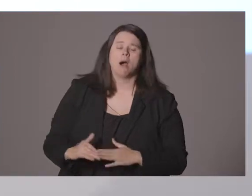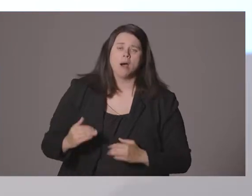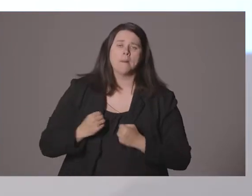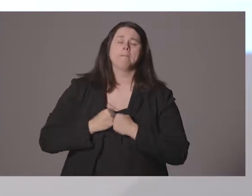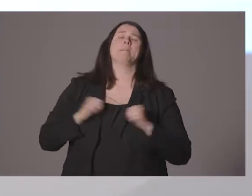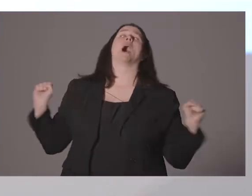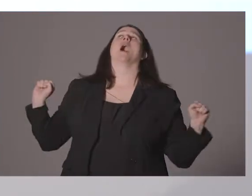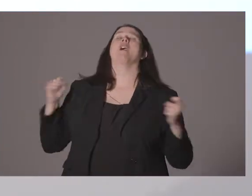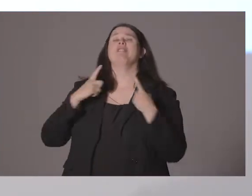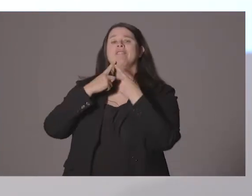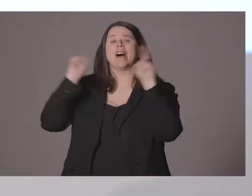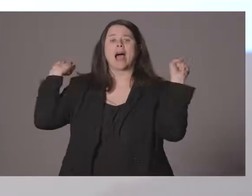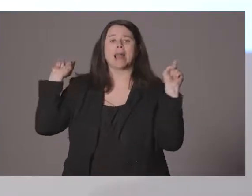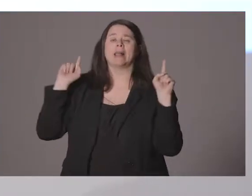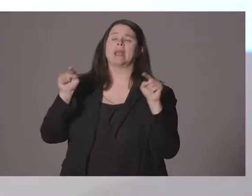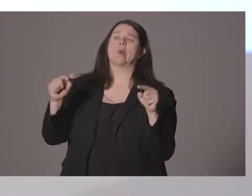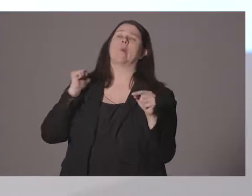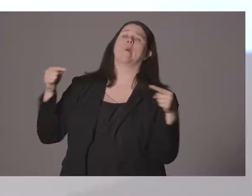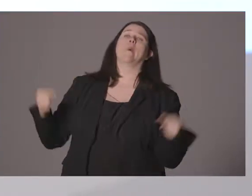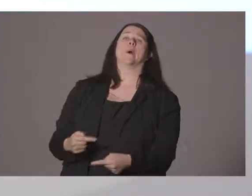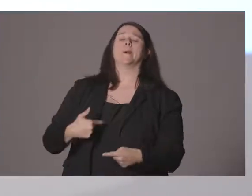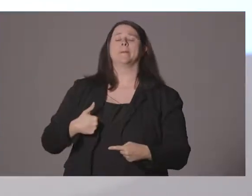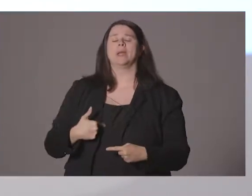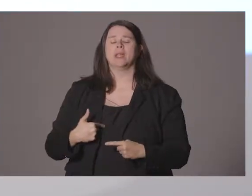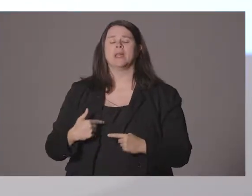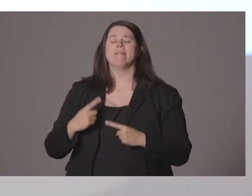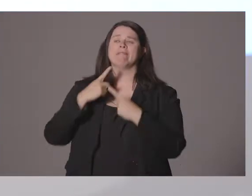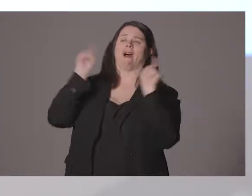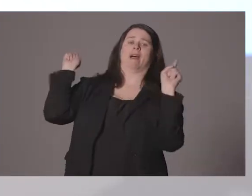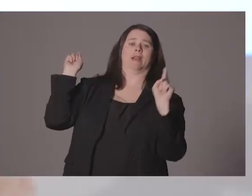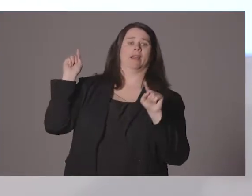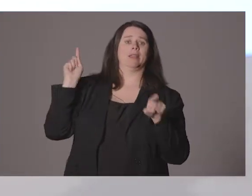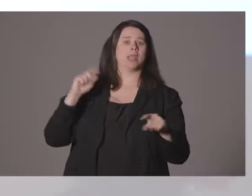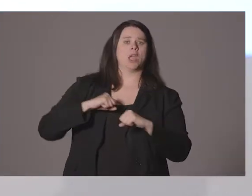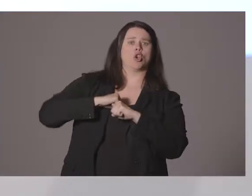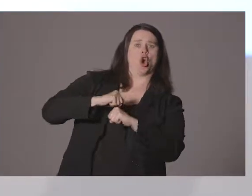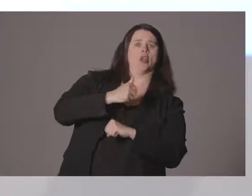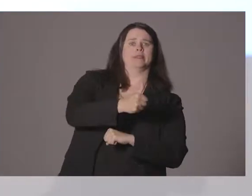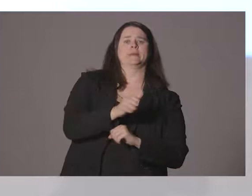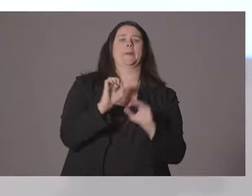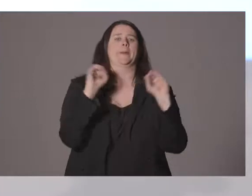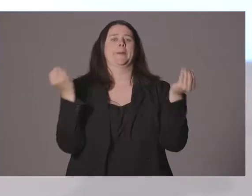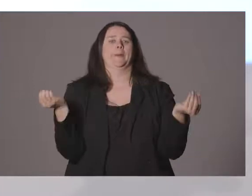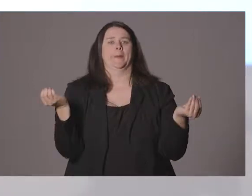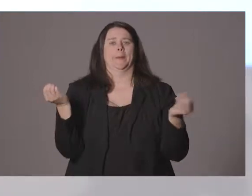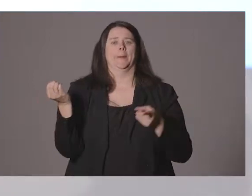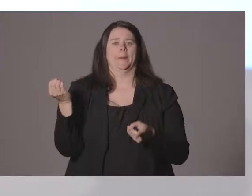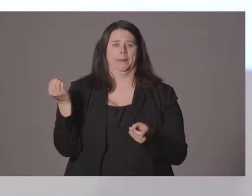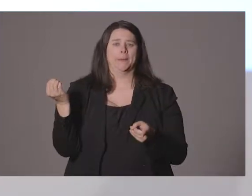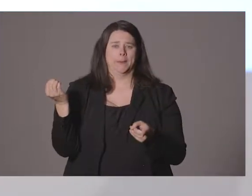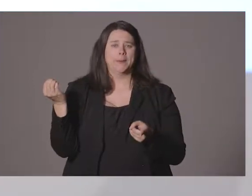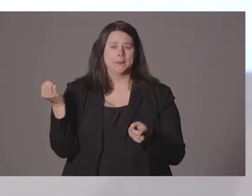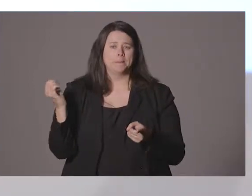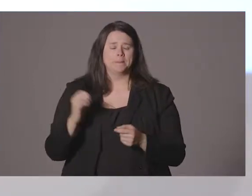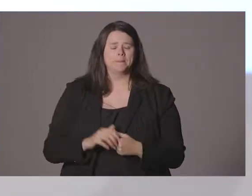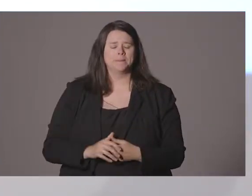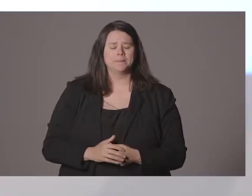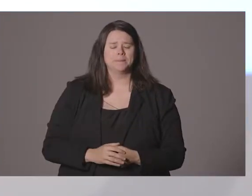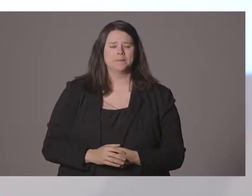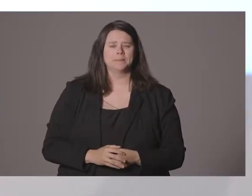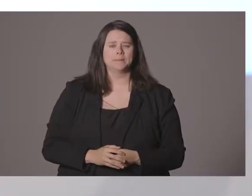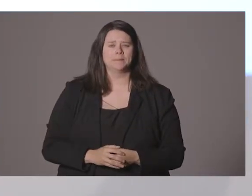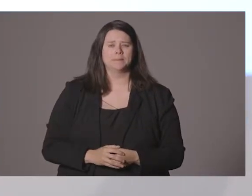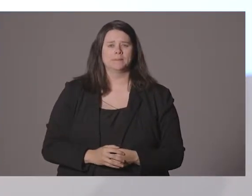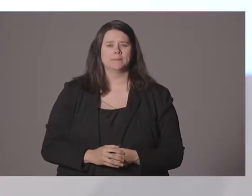goodness, I'm in a place where people will not hurt me. And then they stop engaging in the active process of maintaining their